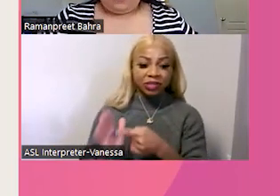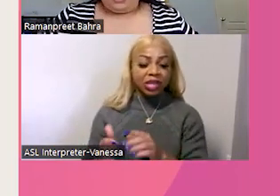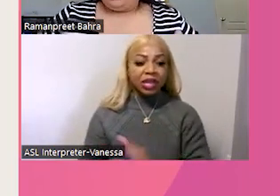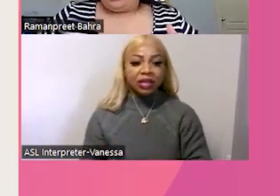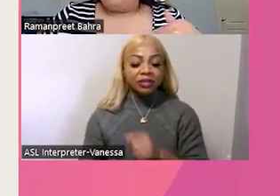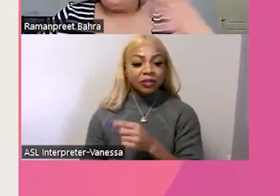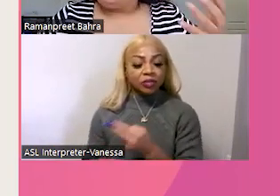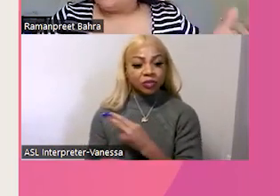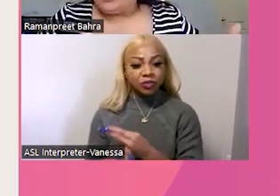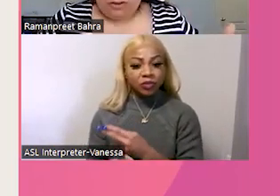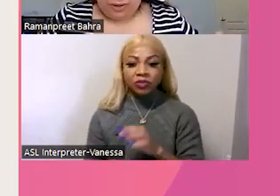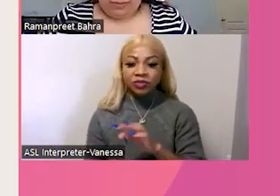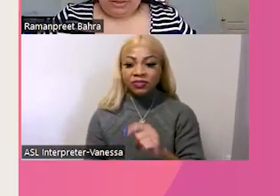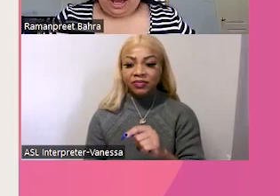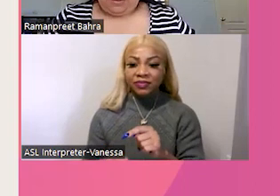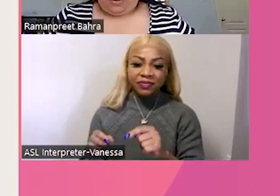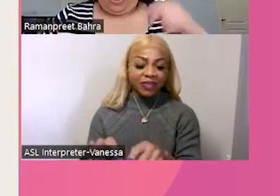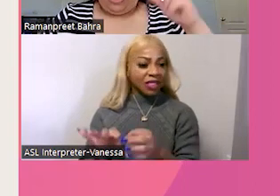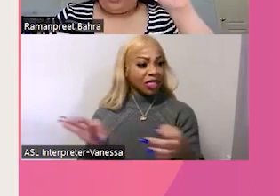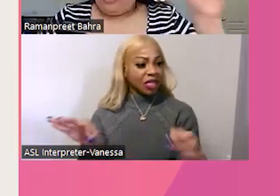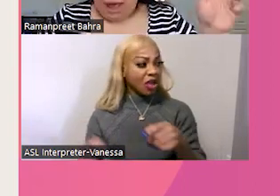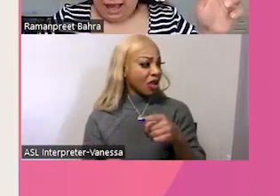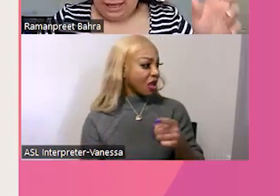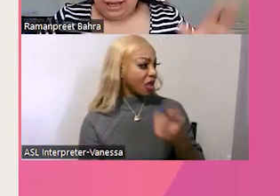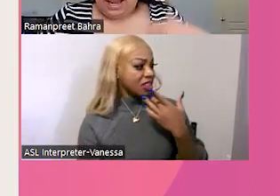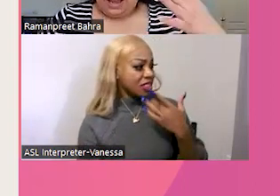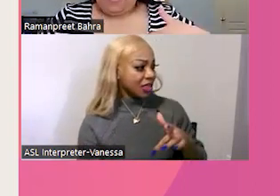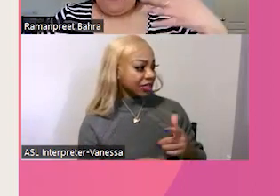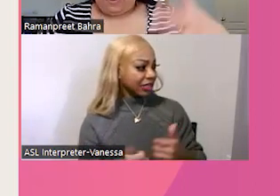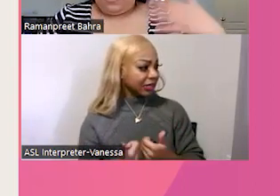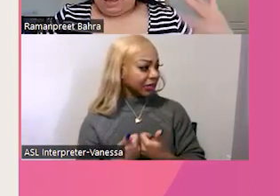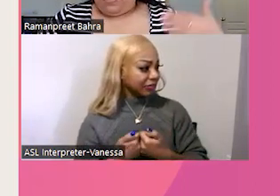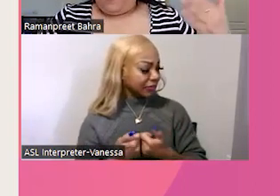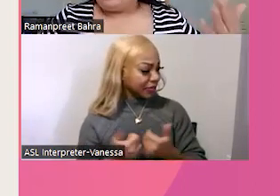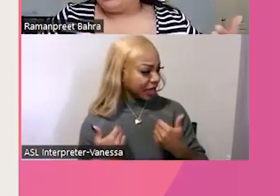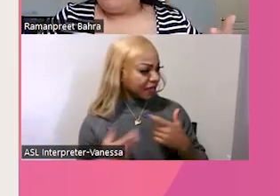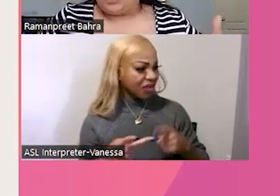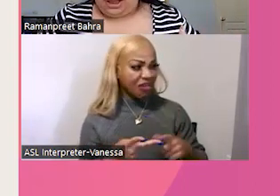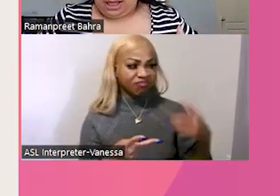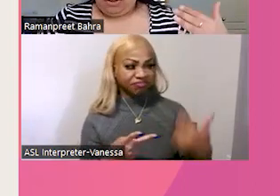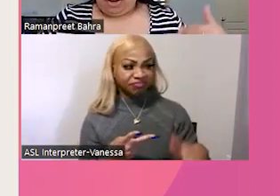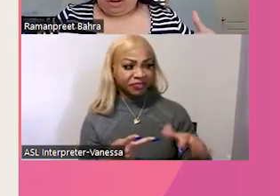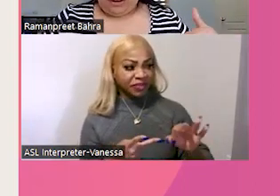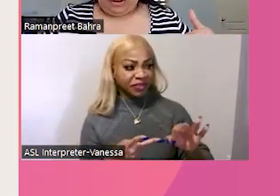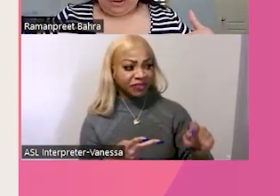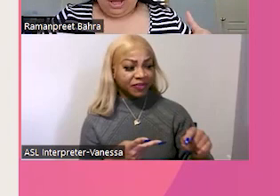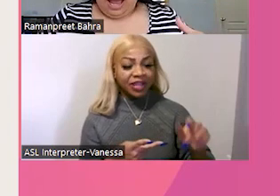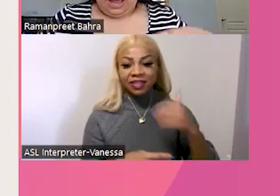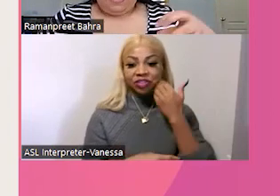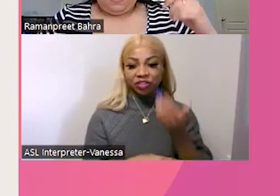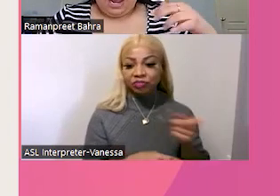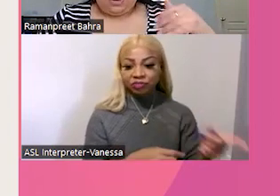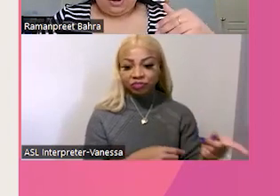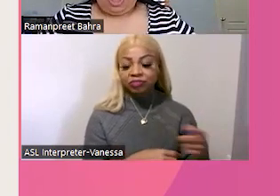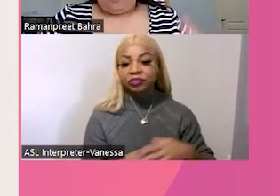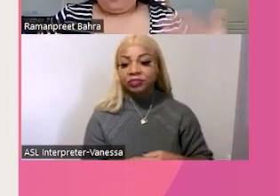such as she's lucky to be with him or so fat is the first step of fat shaming at the internal level, as